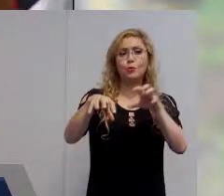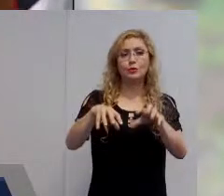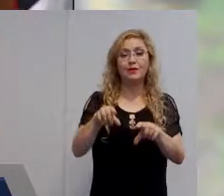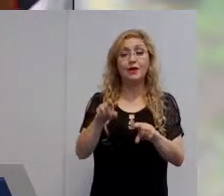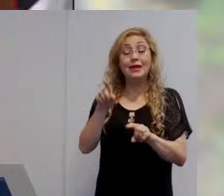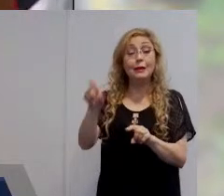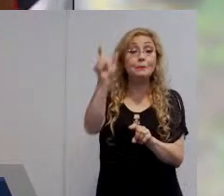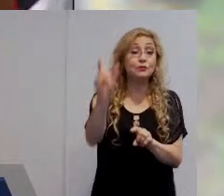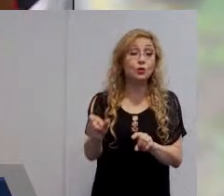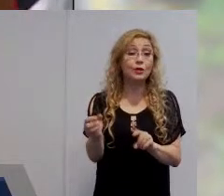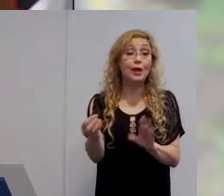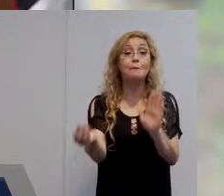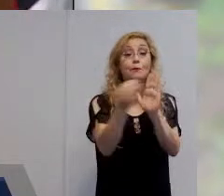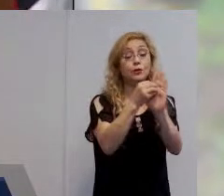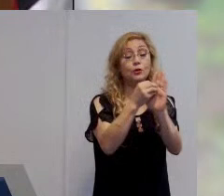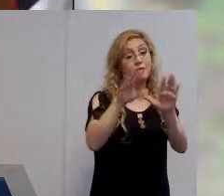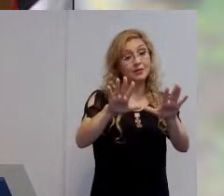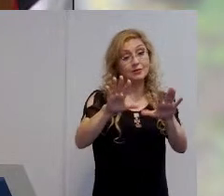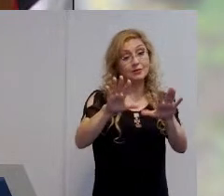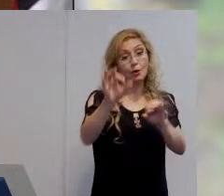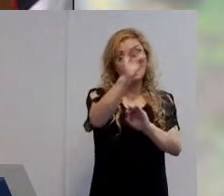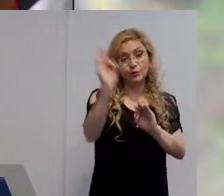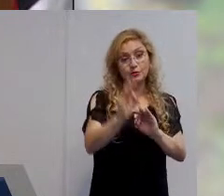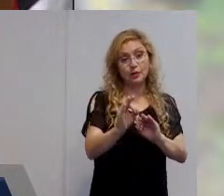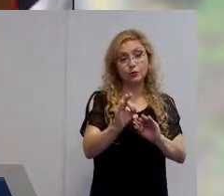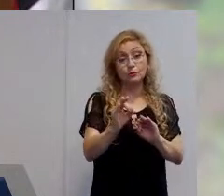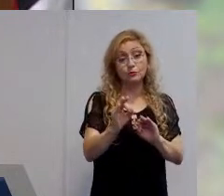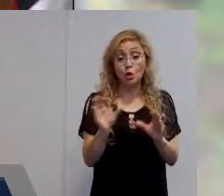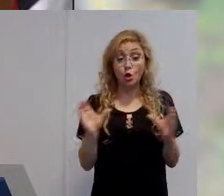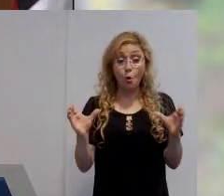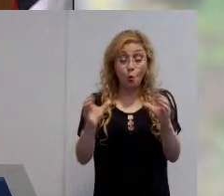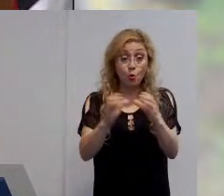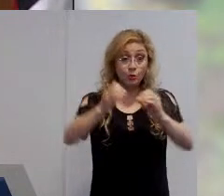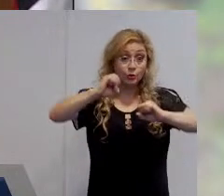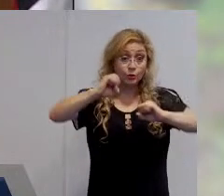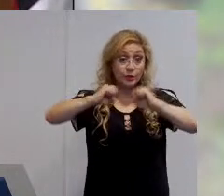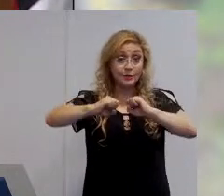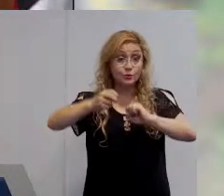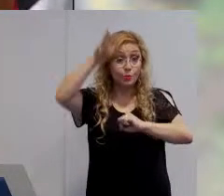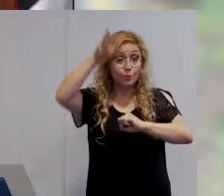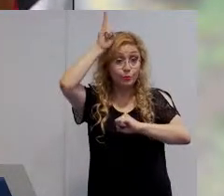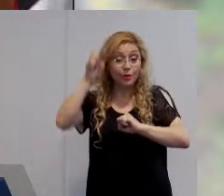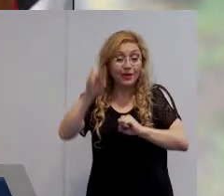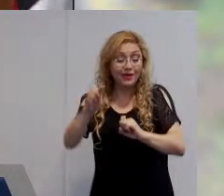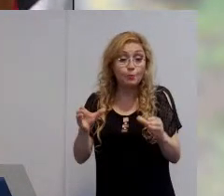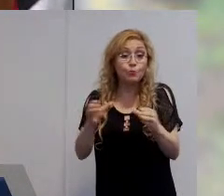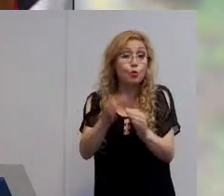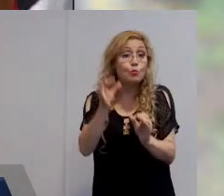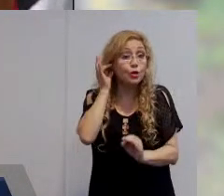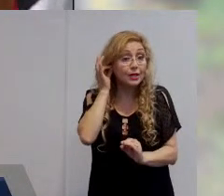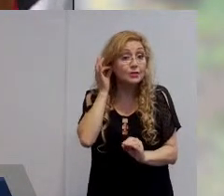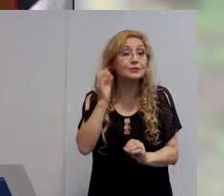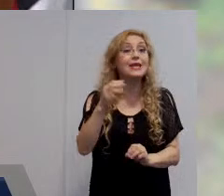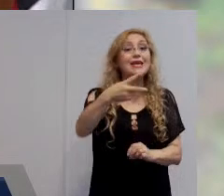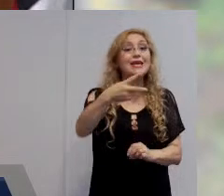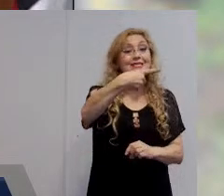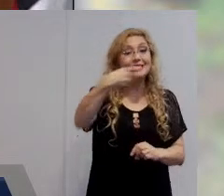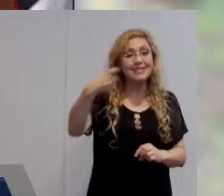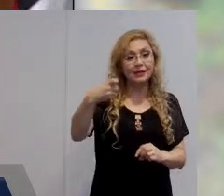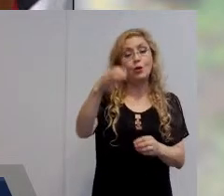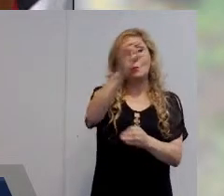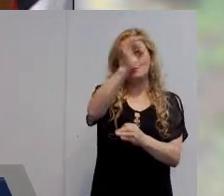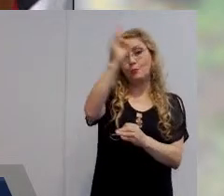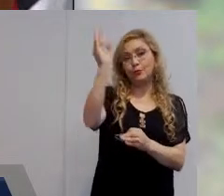90% of the fund, and they put up 10%. And if they are an indigenous organization or a women's